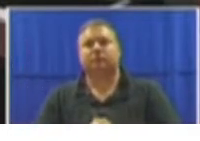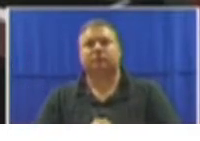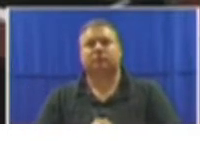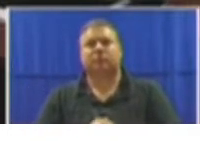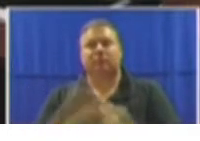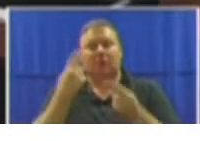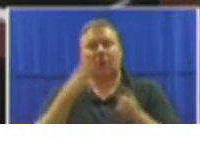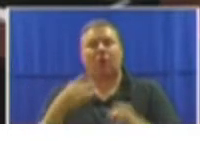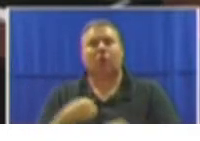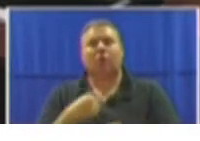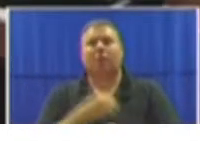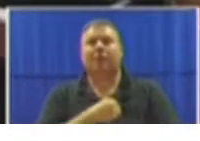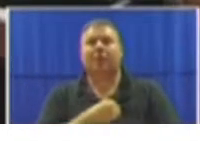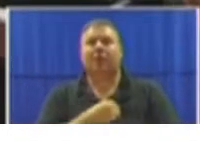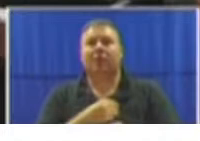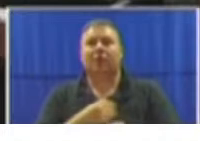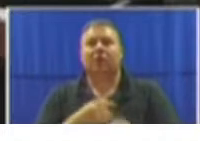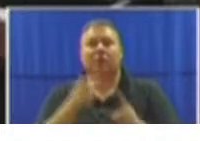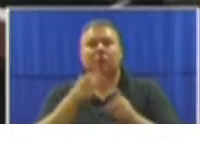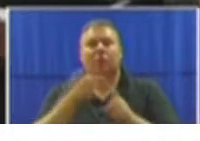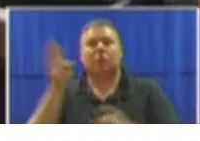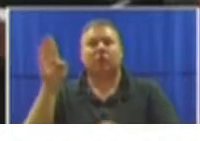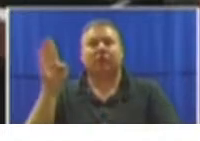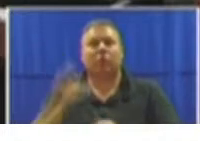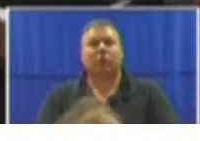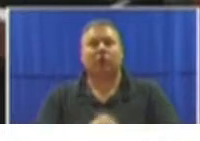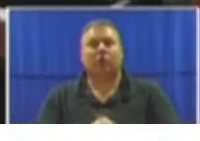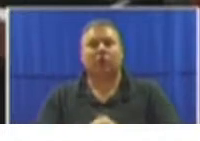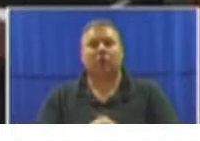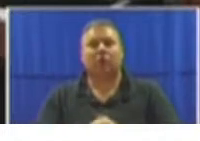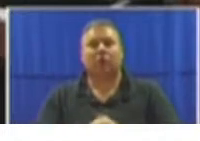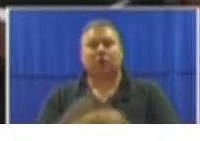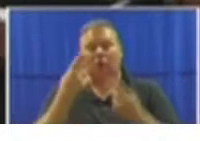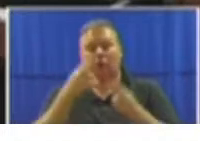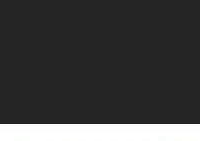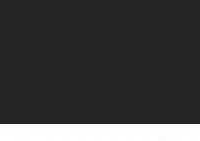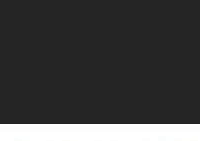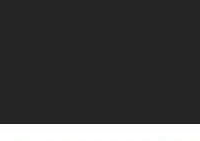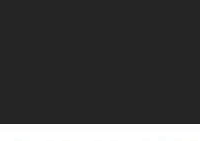Honorable member, what is the point of order? Let's see. Honorable, let's see.